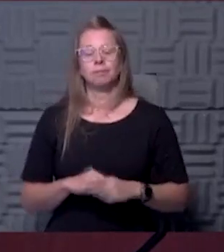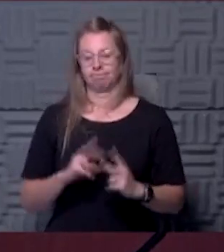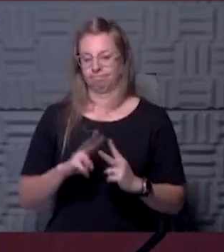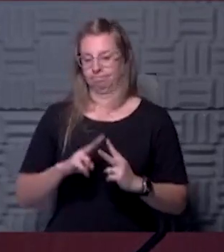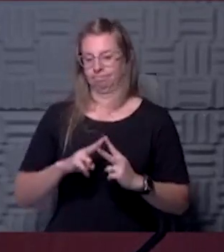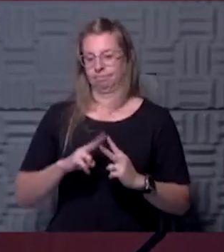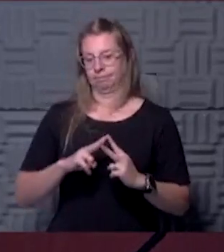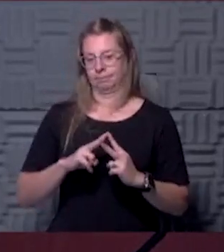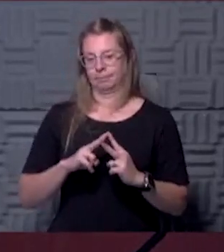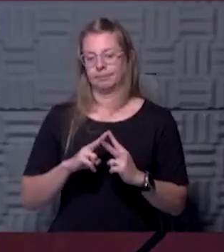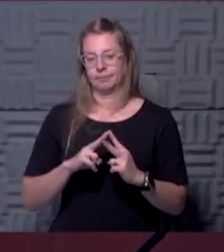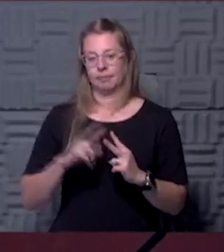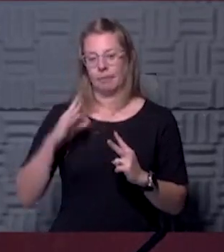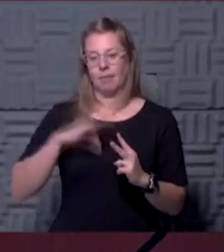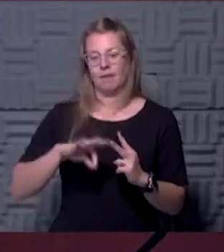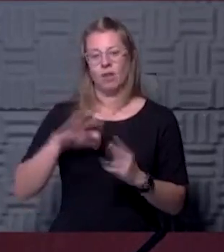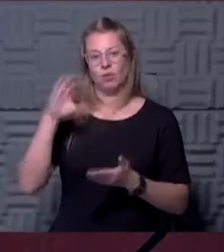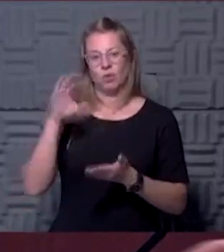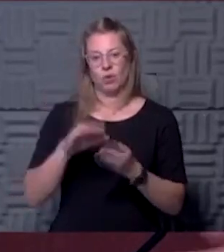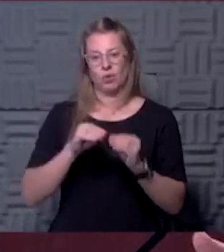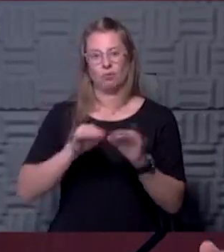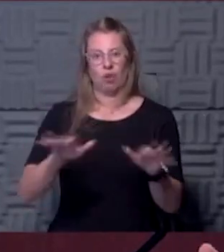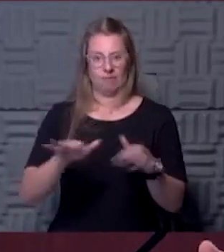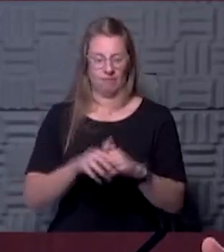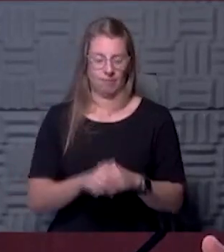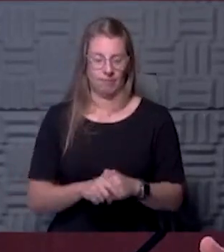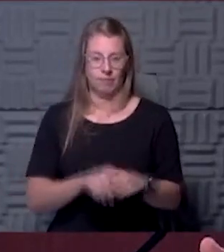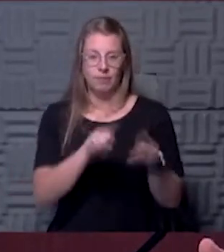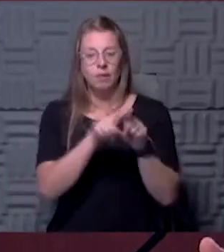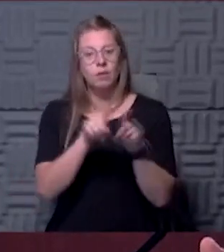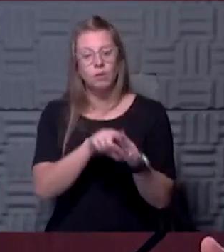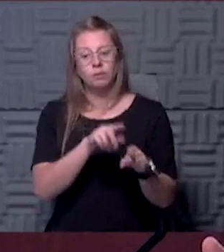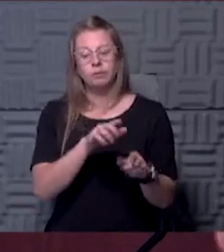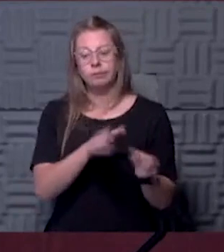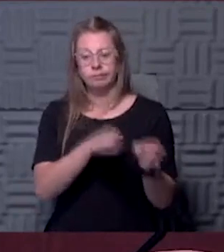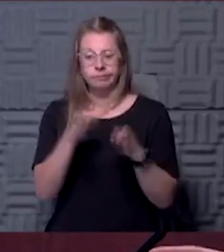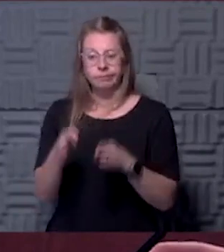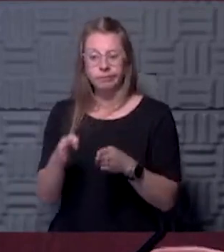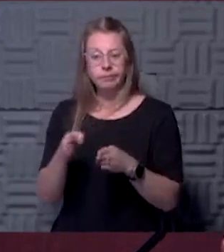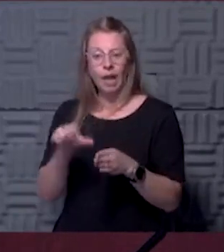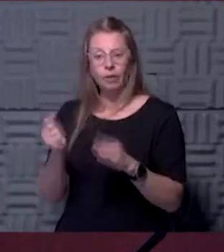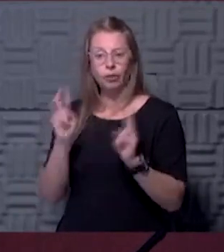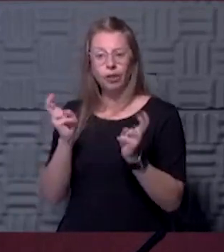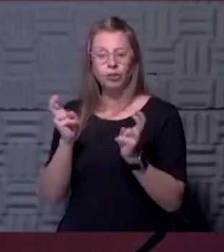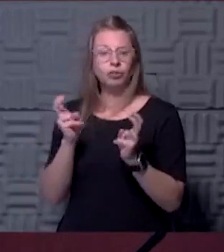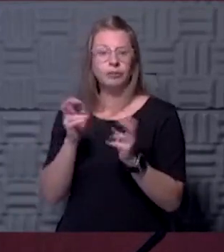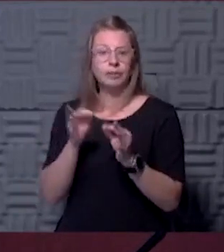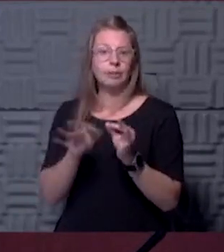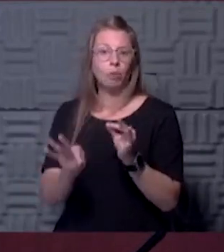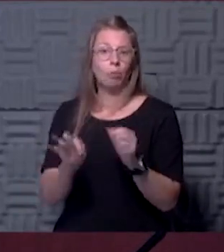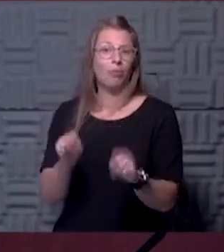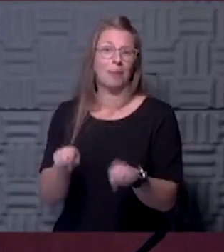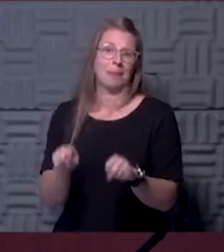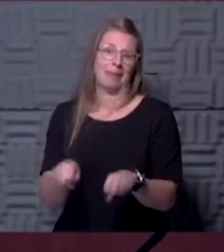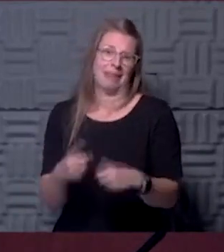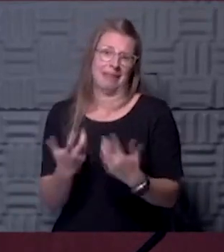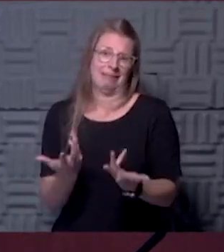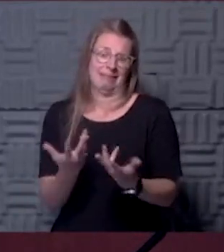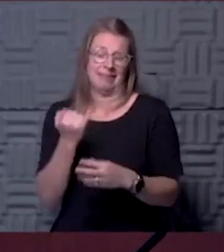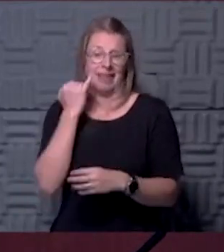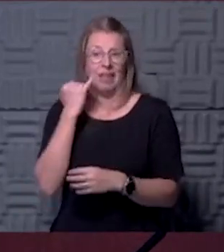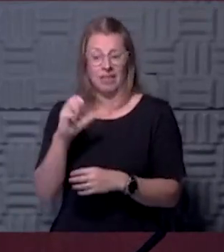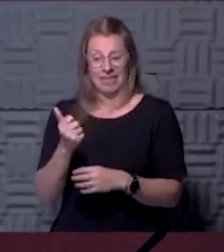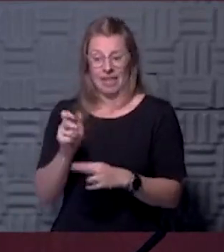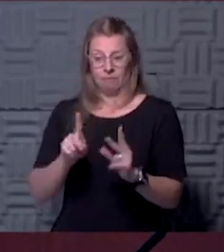is a benefit to reduce that intensity. And then, of course, you have the other issue of just simple probability. If you're in a